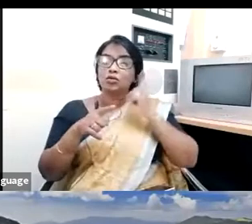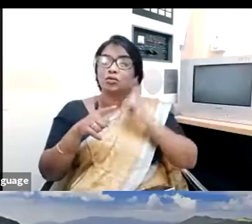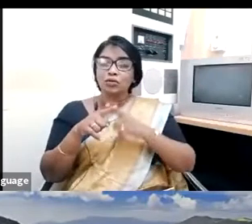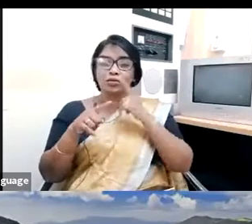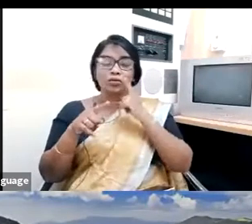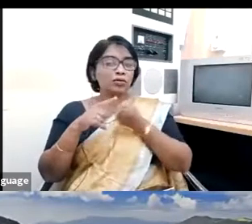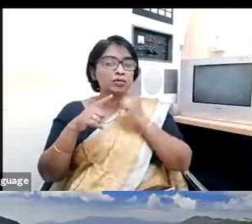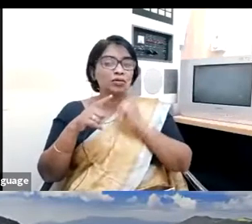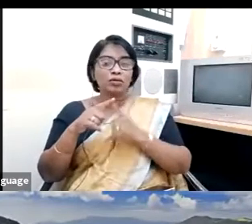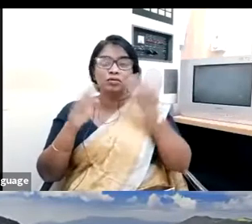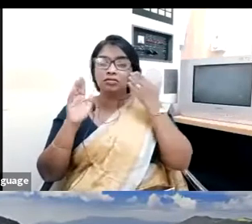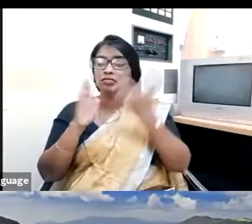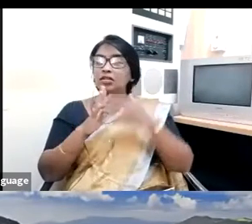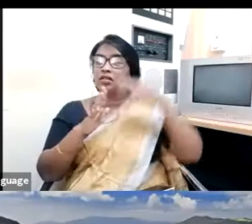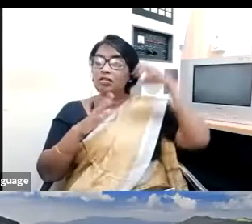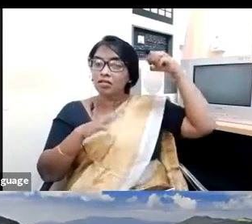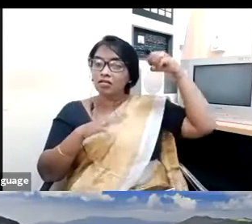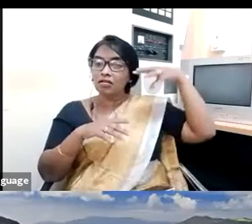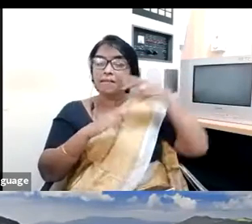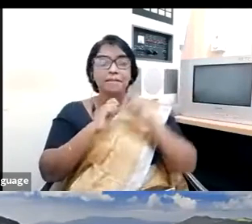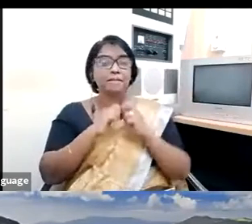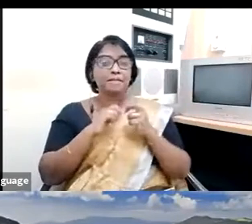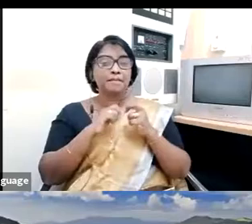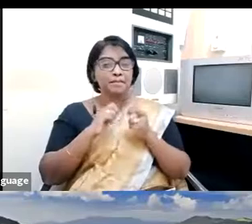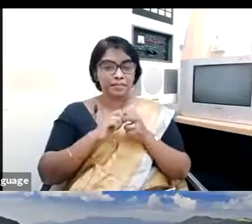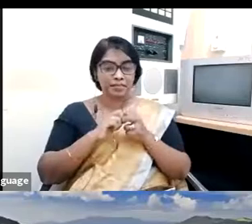I'm going to probably invite Dr.